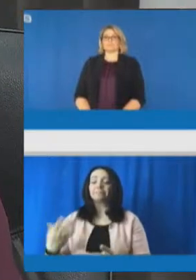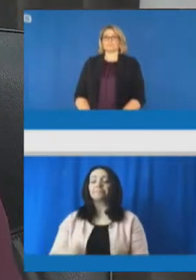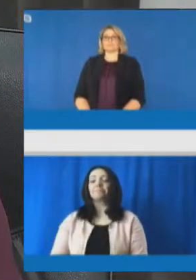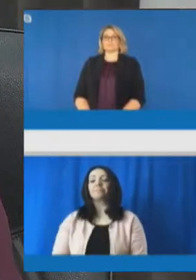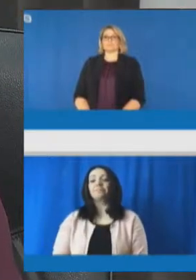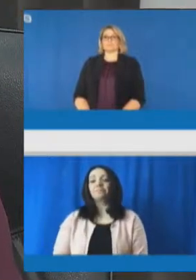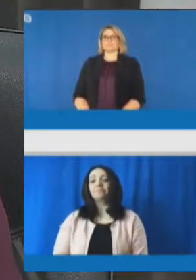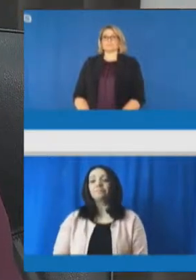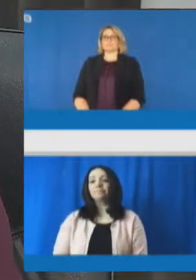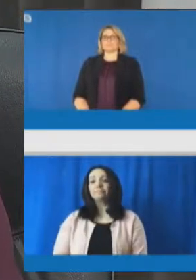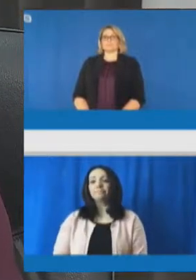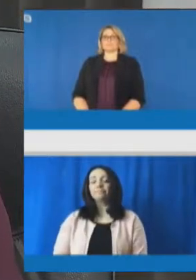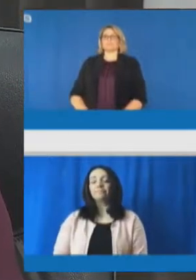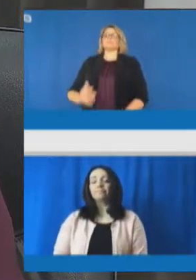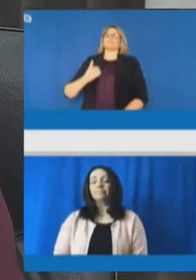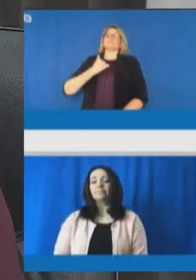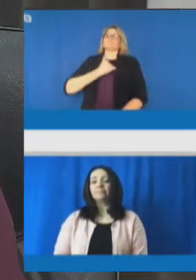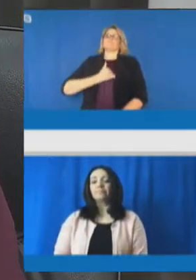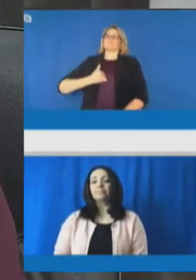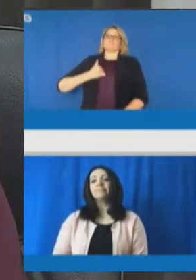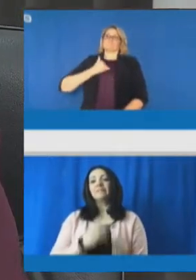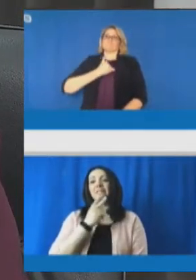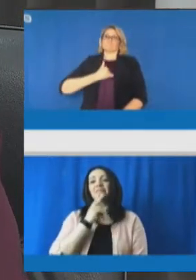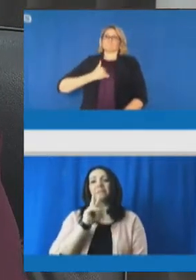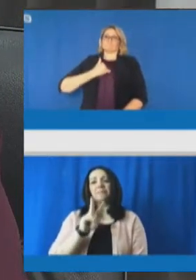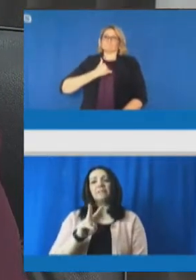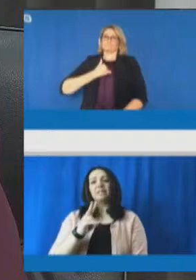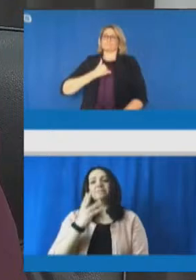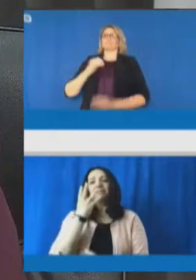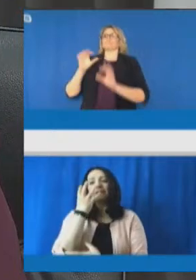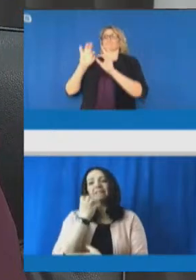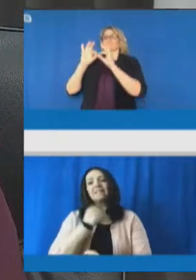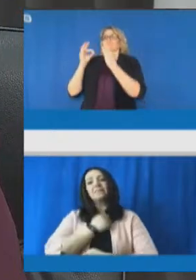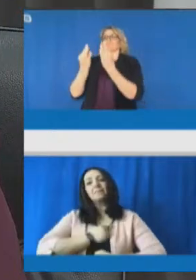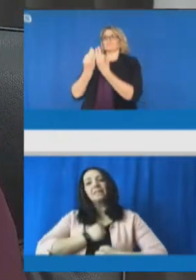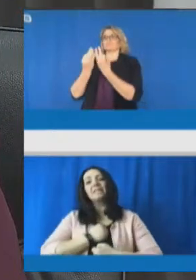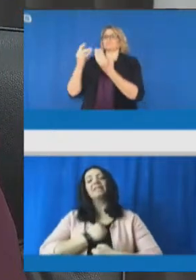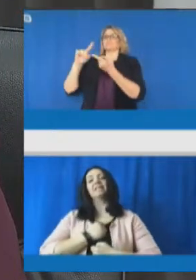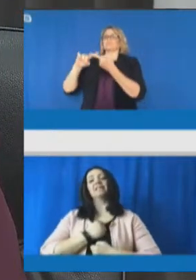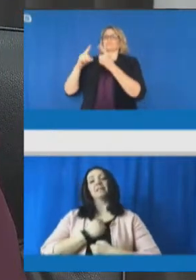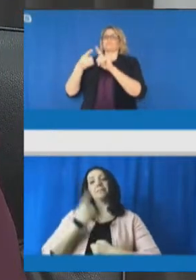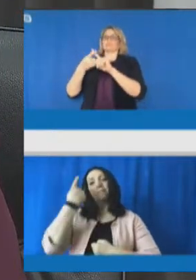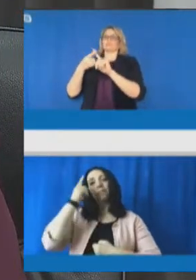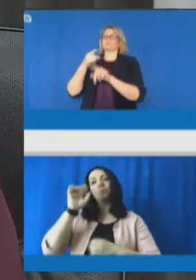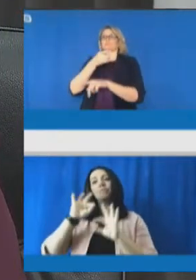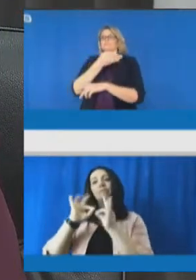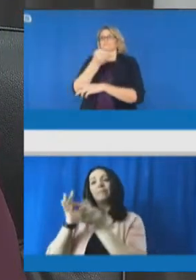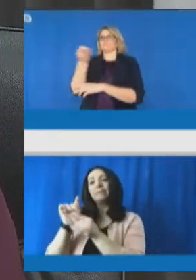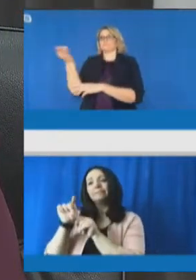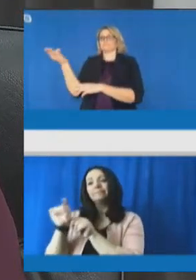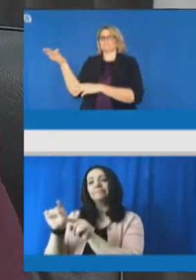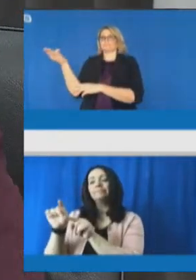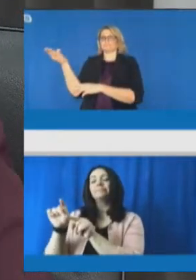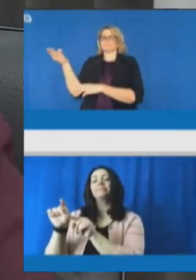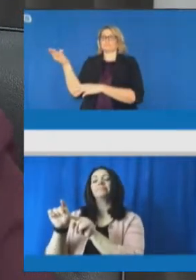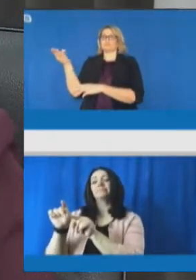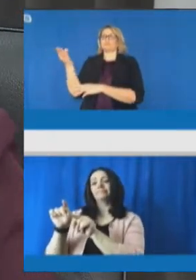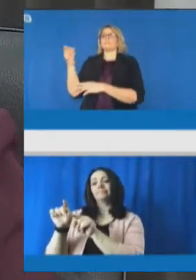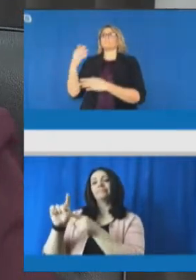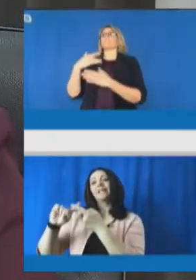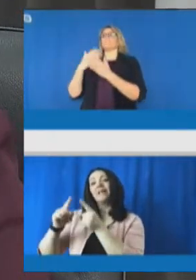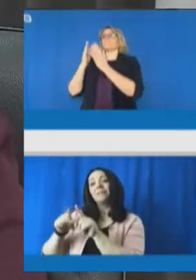individual aged 40 to 49, residing in Zone 1, which is Moncton and southeast New Brunswick, has died due to underlying